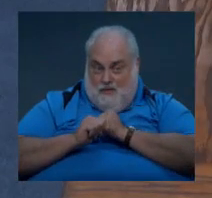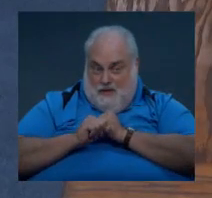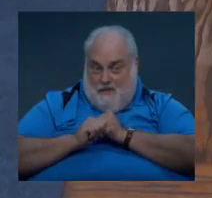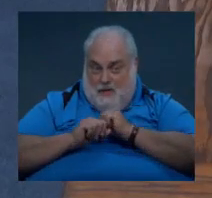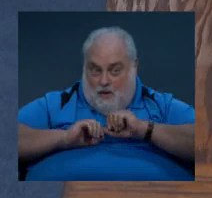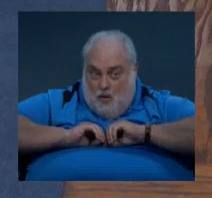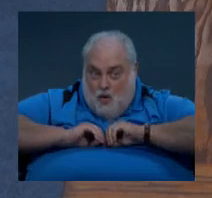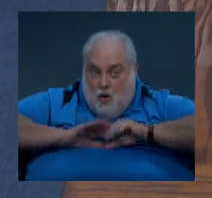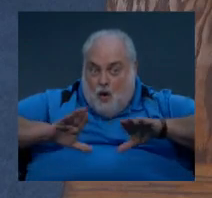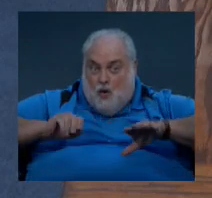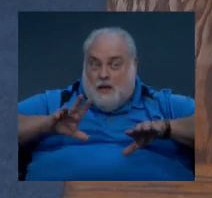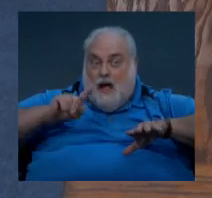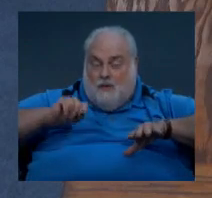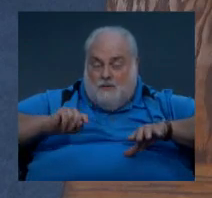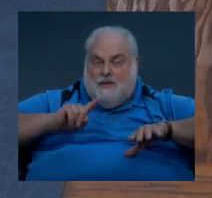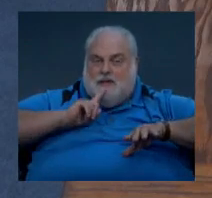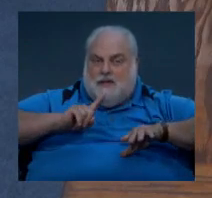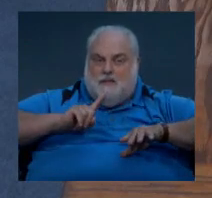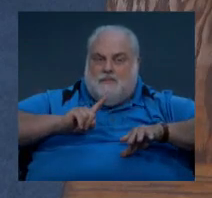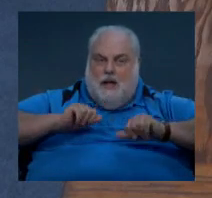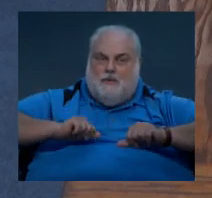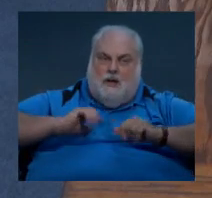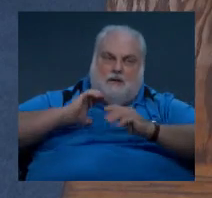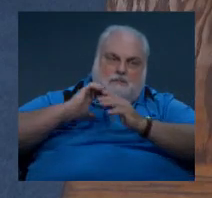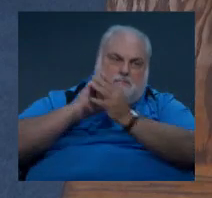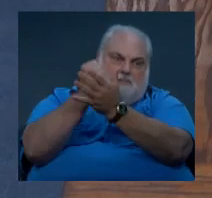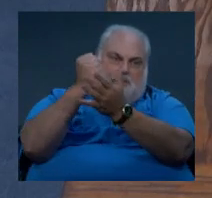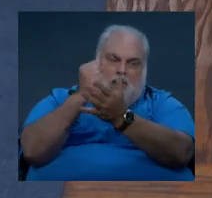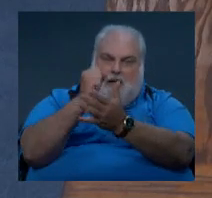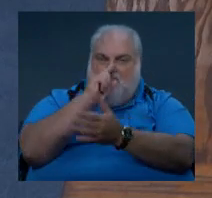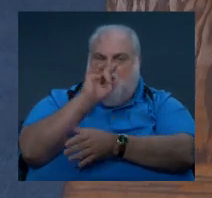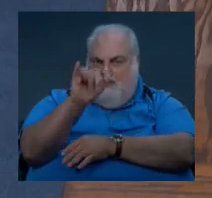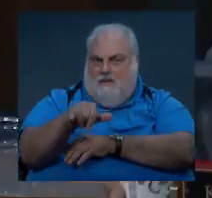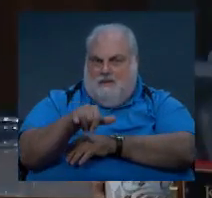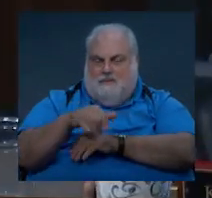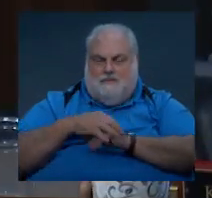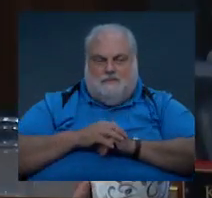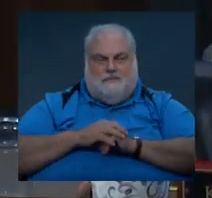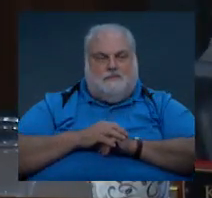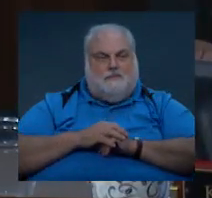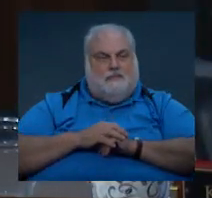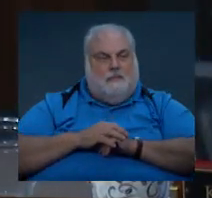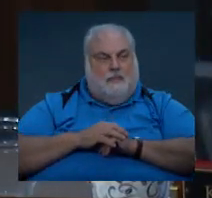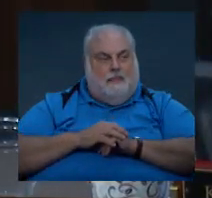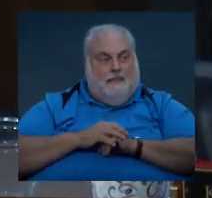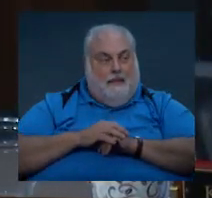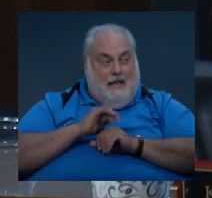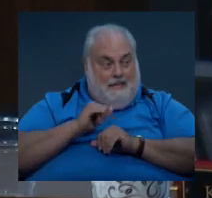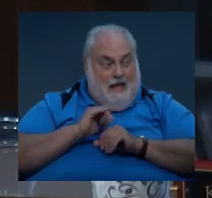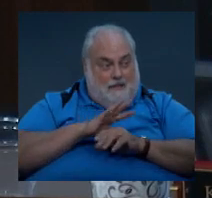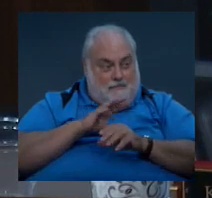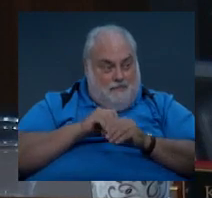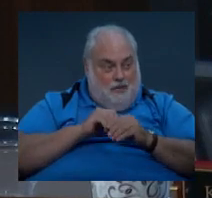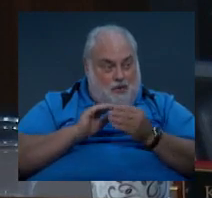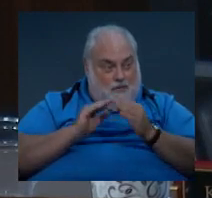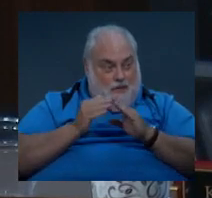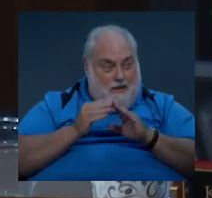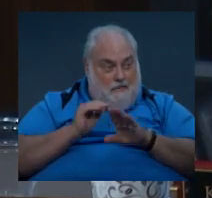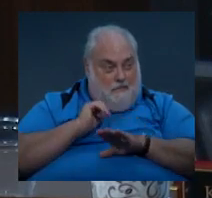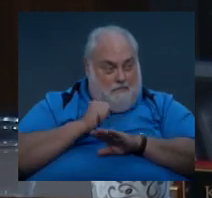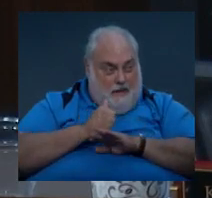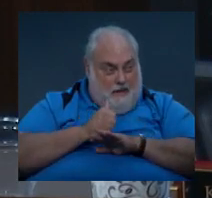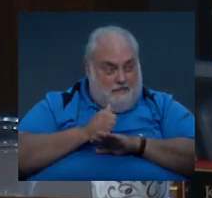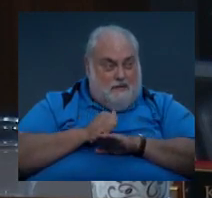advertisement that goes out for boards and commissions, that we would be able to be included in that. And that certainly would include community-based institutions